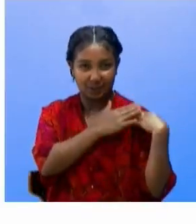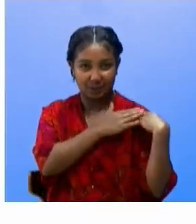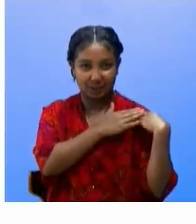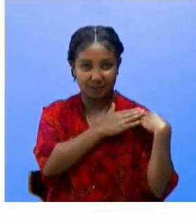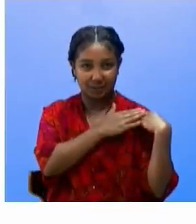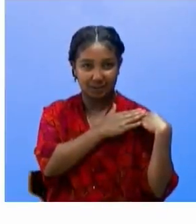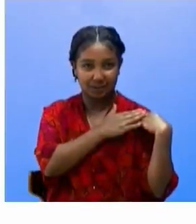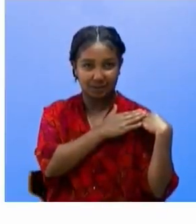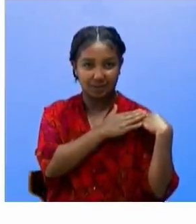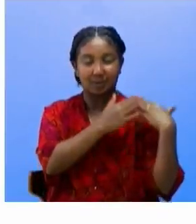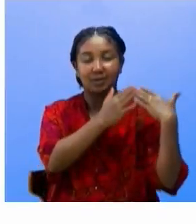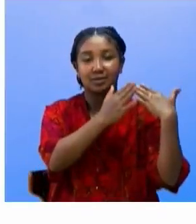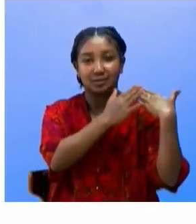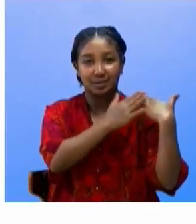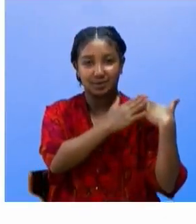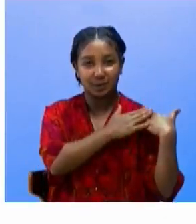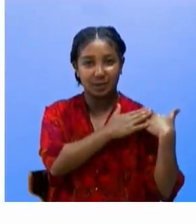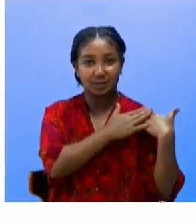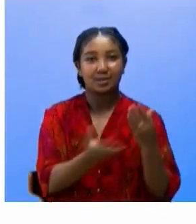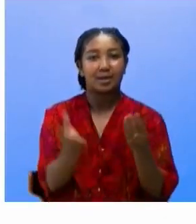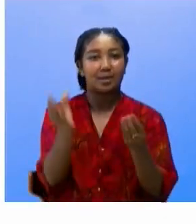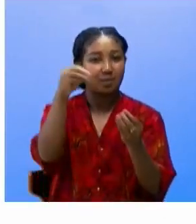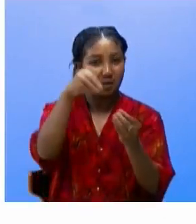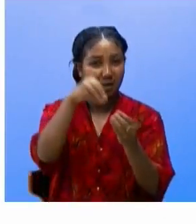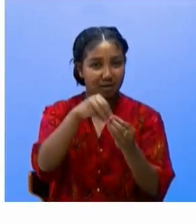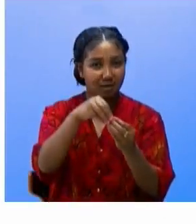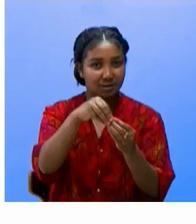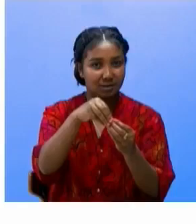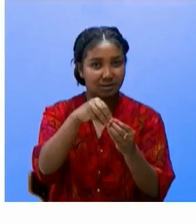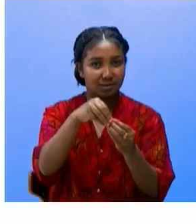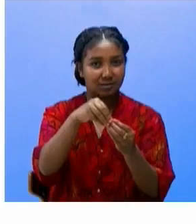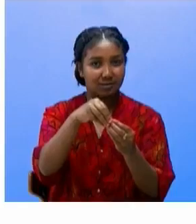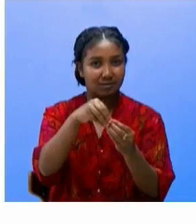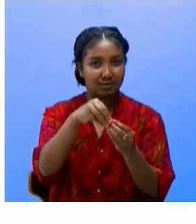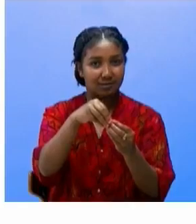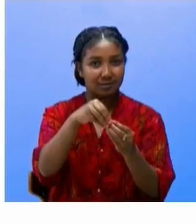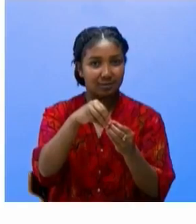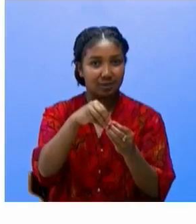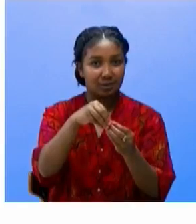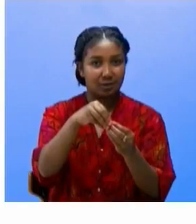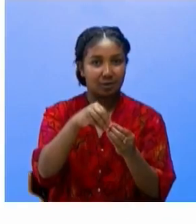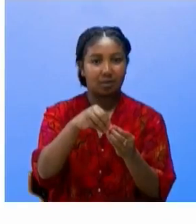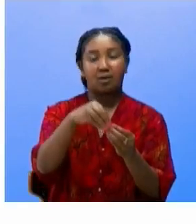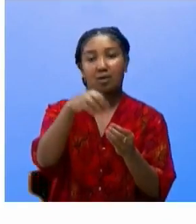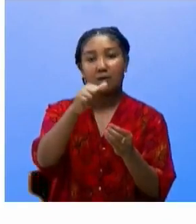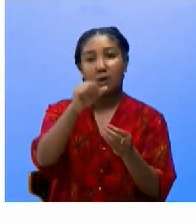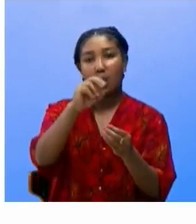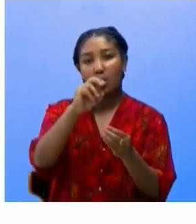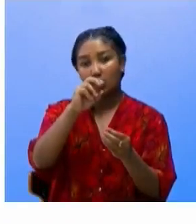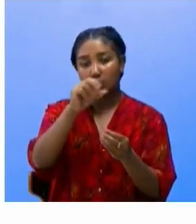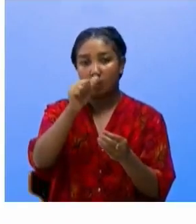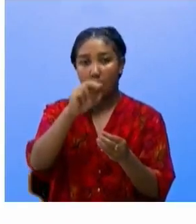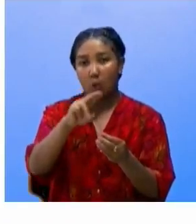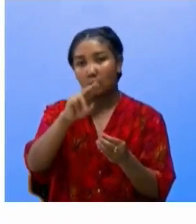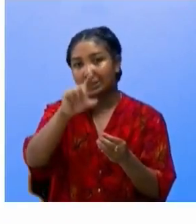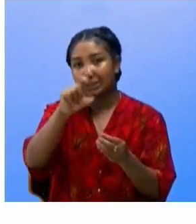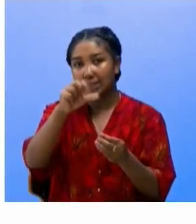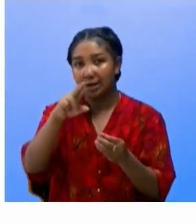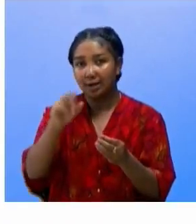yeah? Subject plus, yes? The auxiliary had,